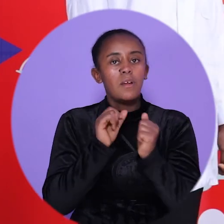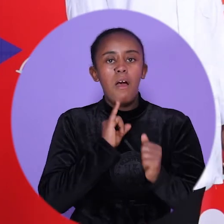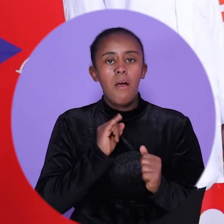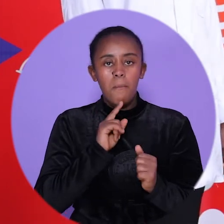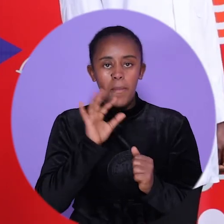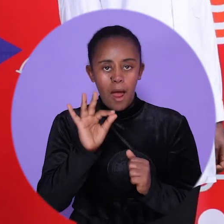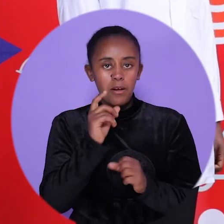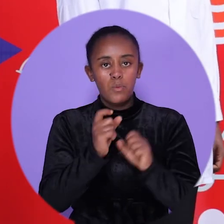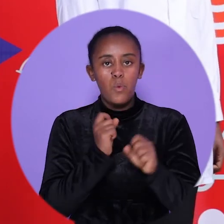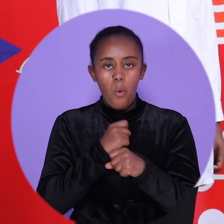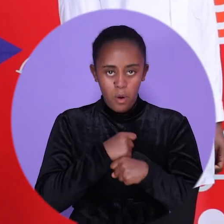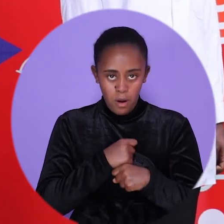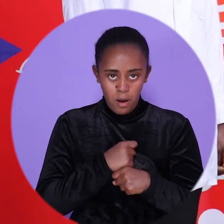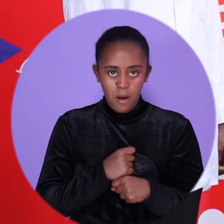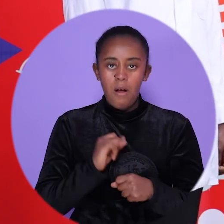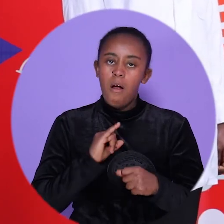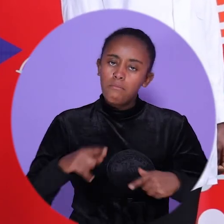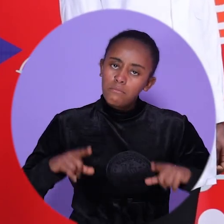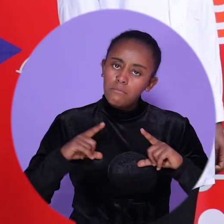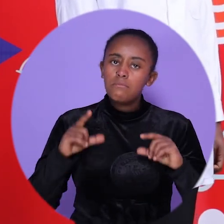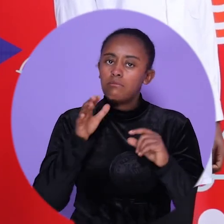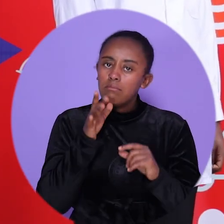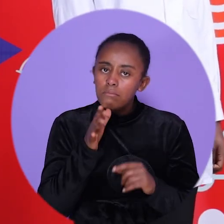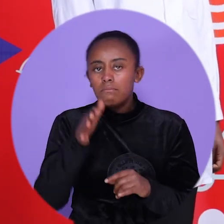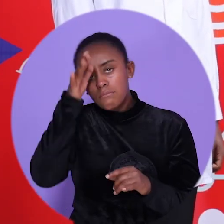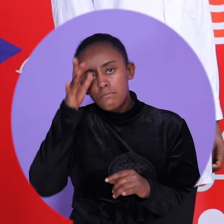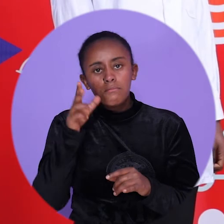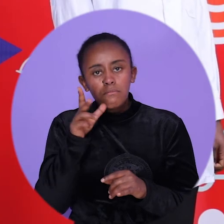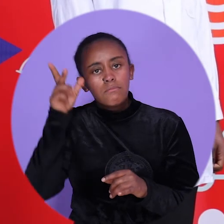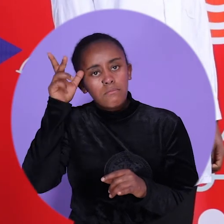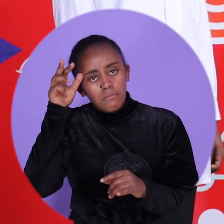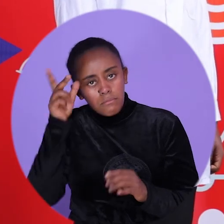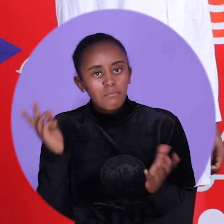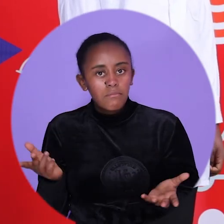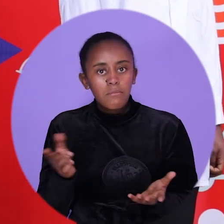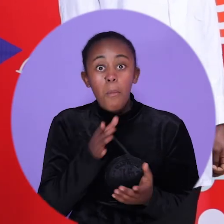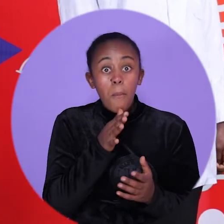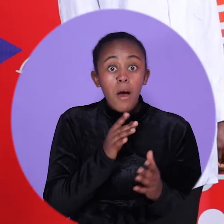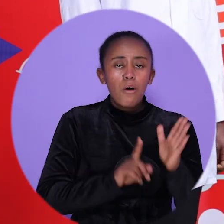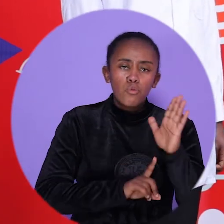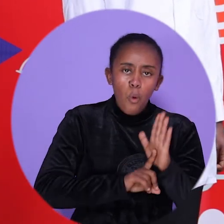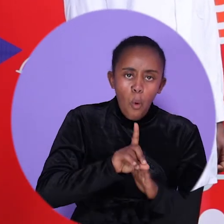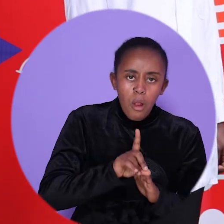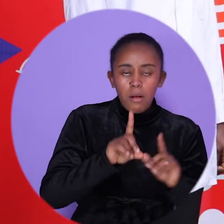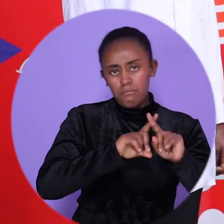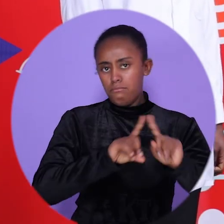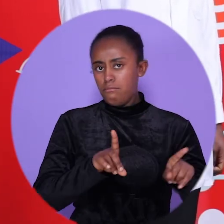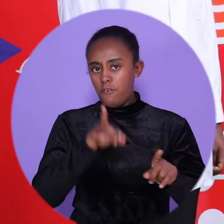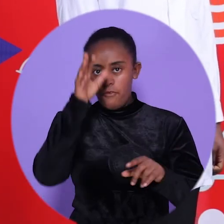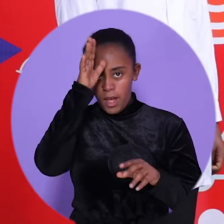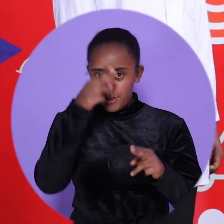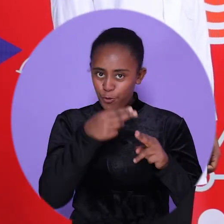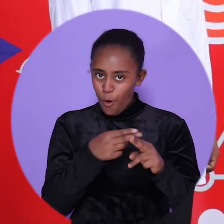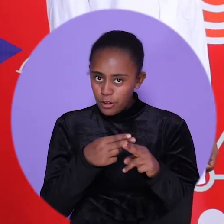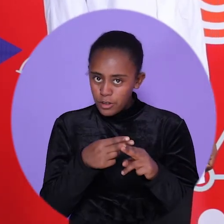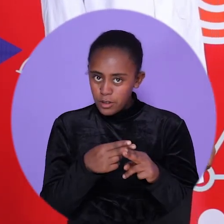9 years old. I live with my mother, father, sister, and brother. My mother is tall, but my father is